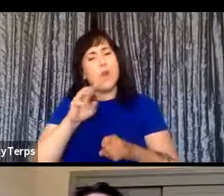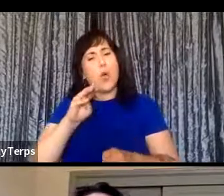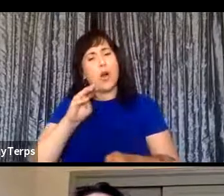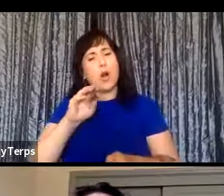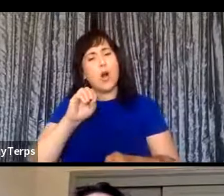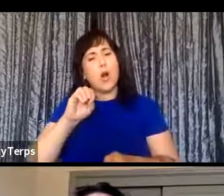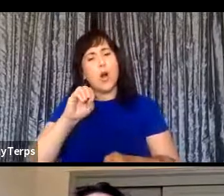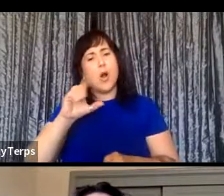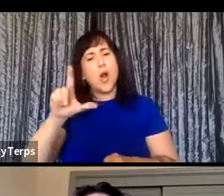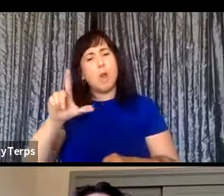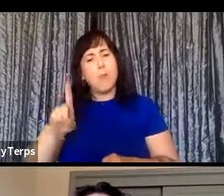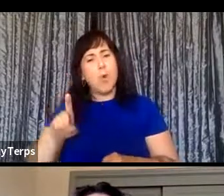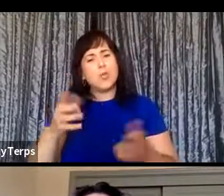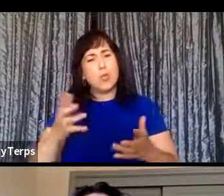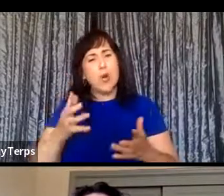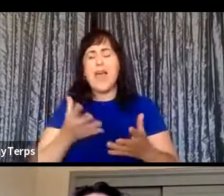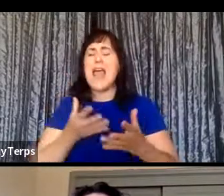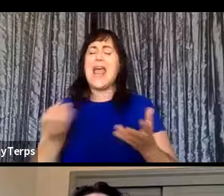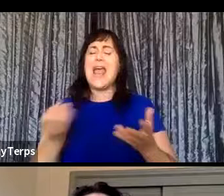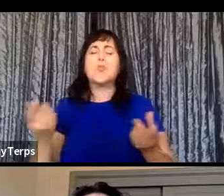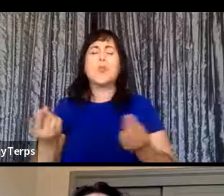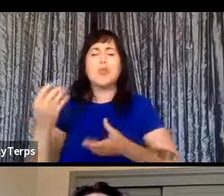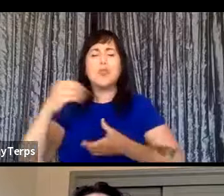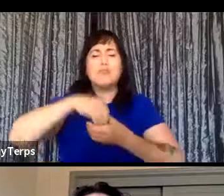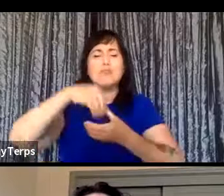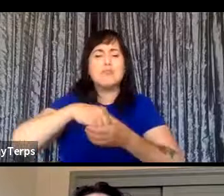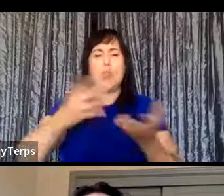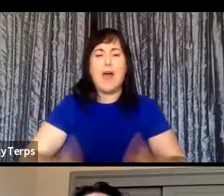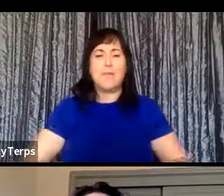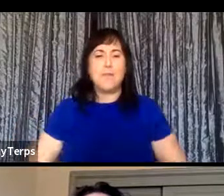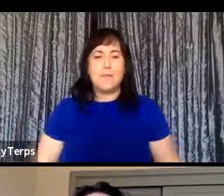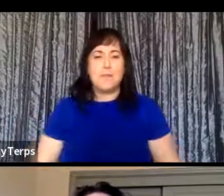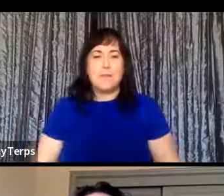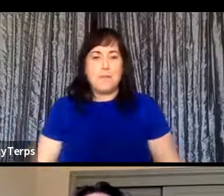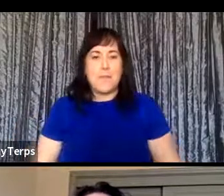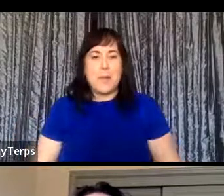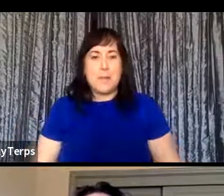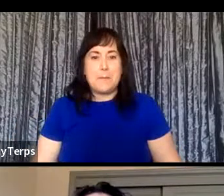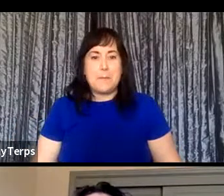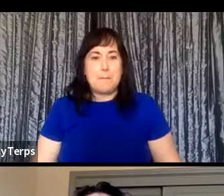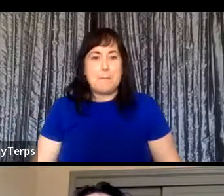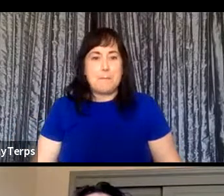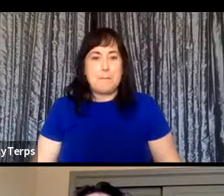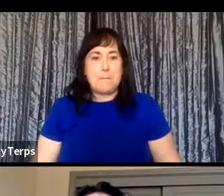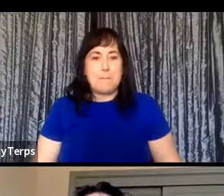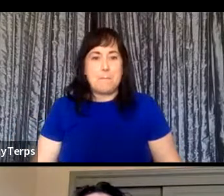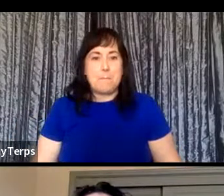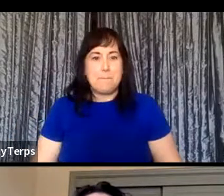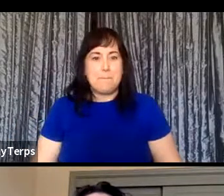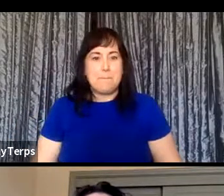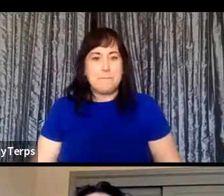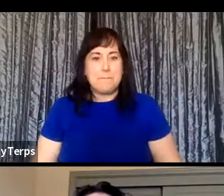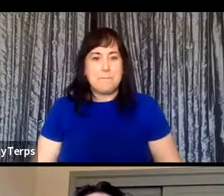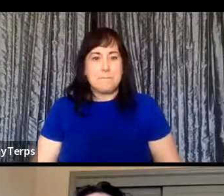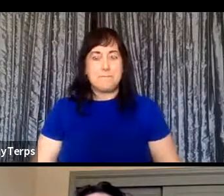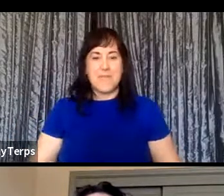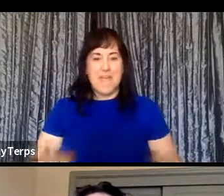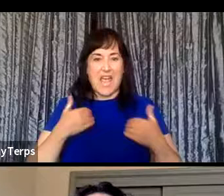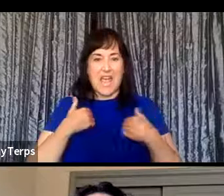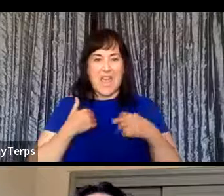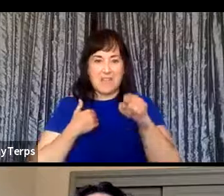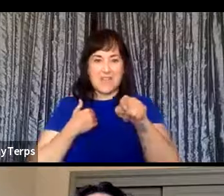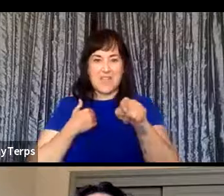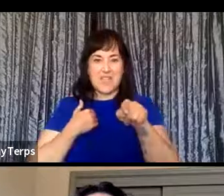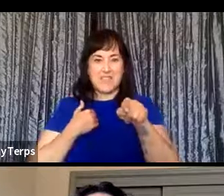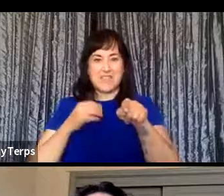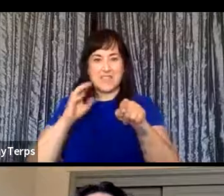are you going to be using as inclusions? What's going to be going in there? have a little silicone mold here. It's